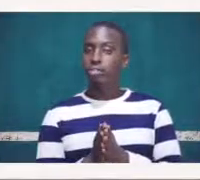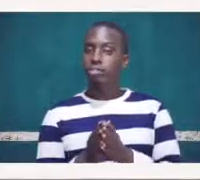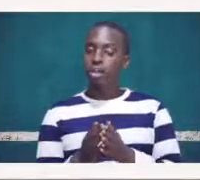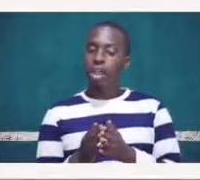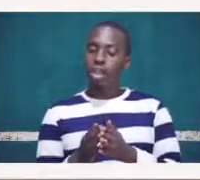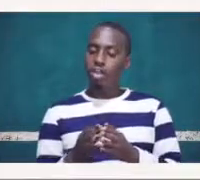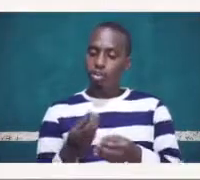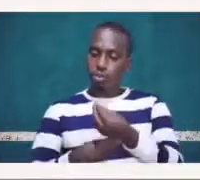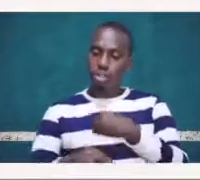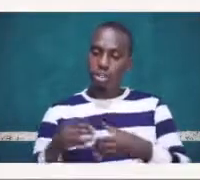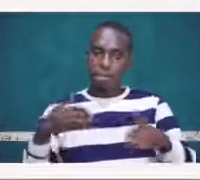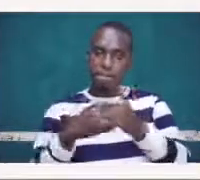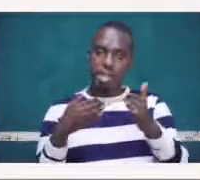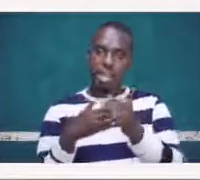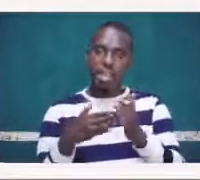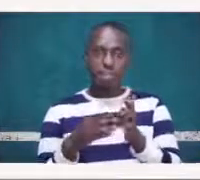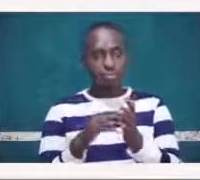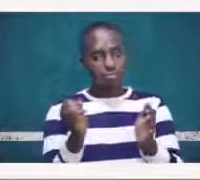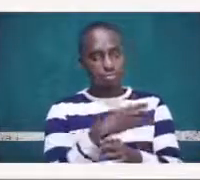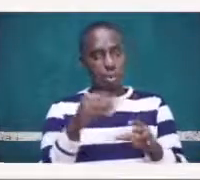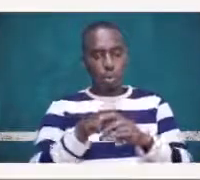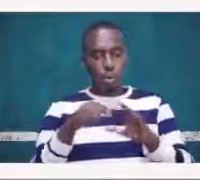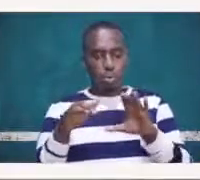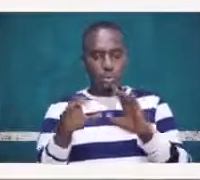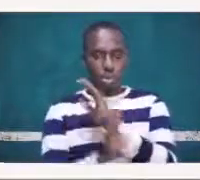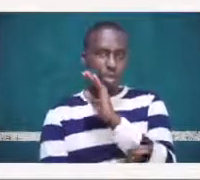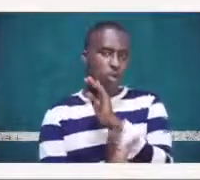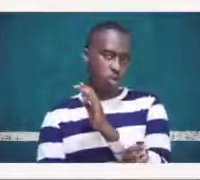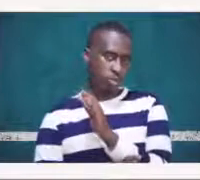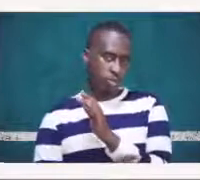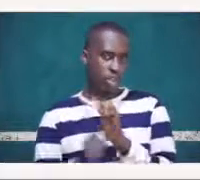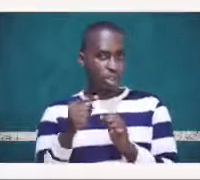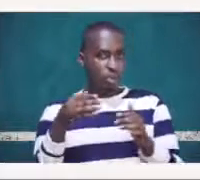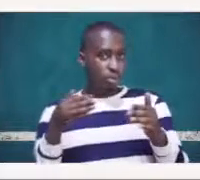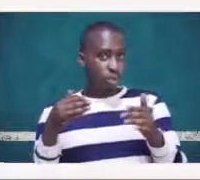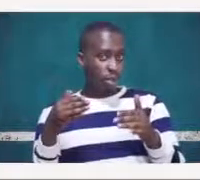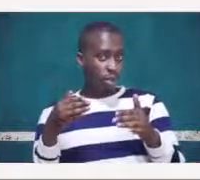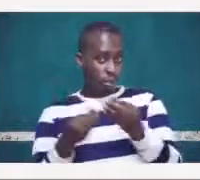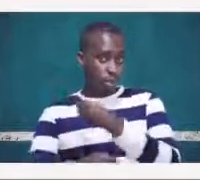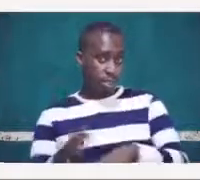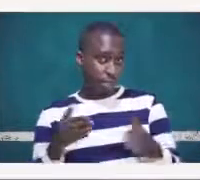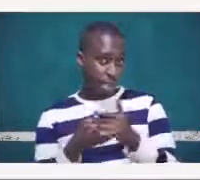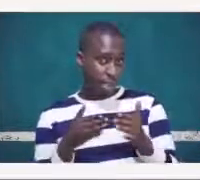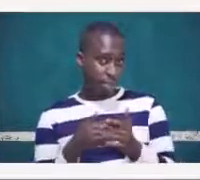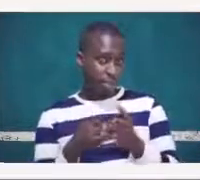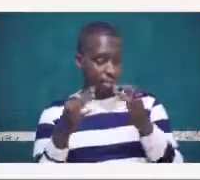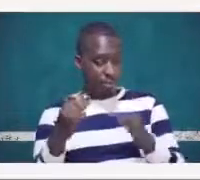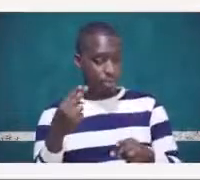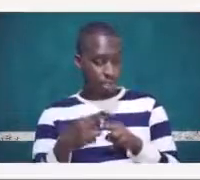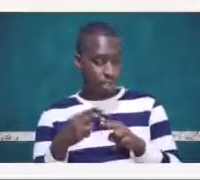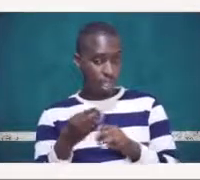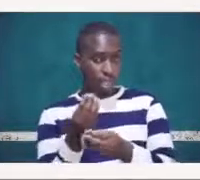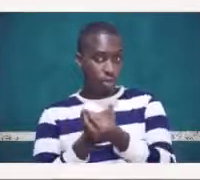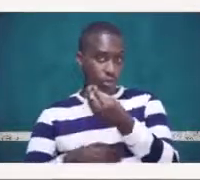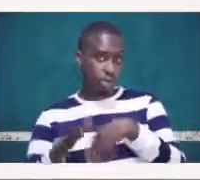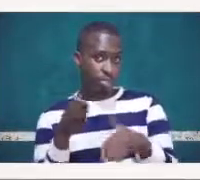are eliminated among member states. And what are trade barriers? Those trade barriers, what we call trade barriers,